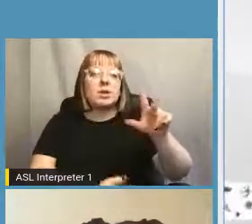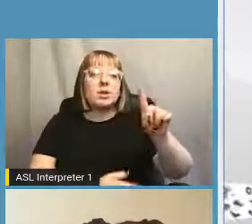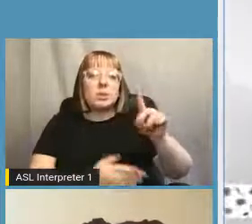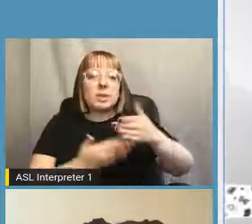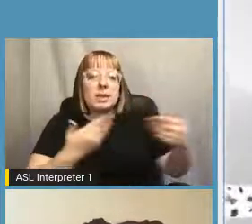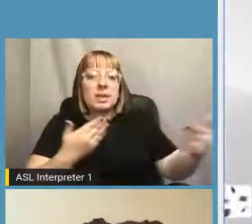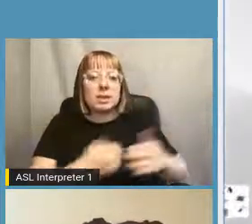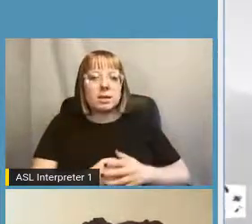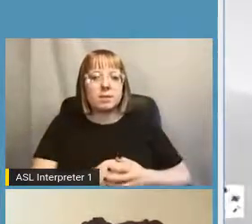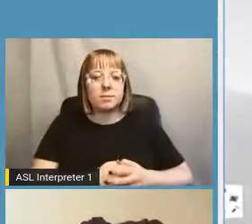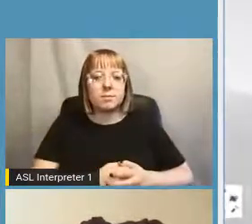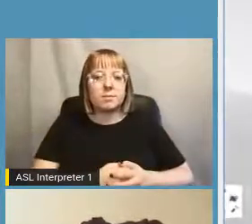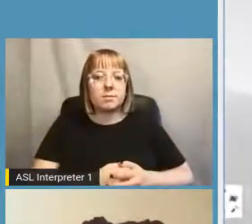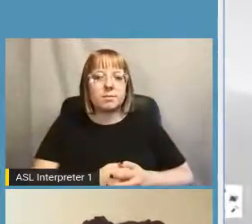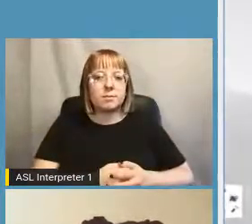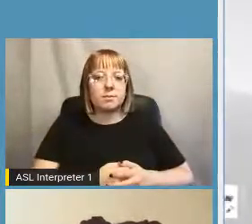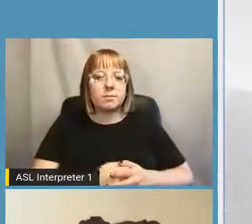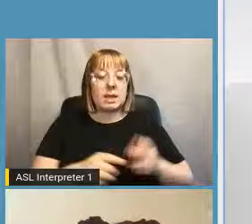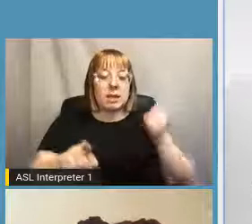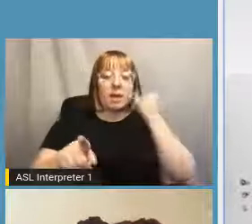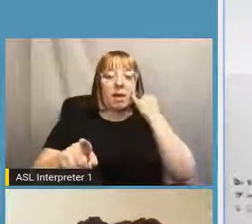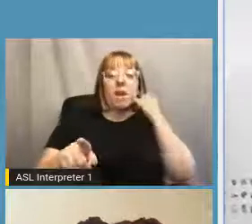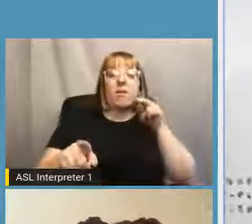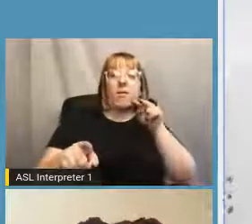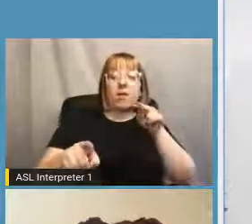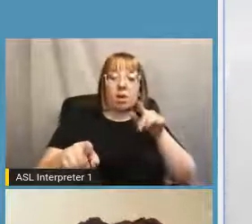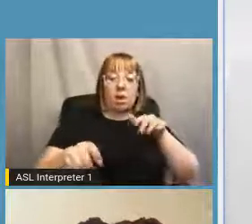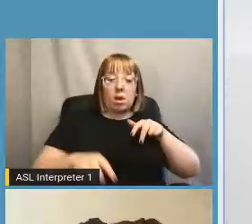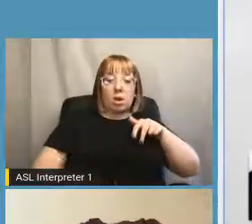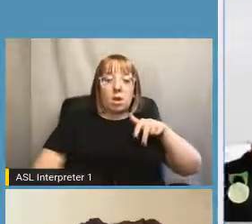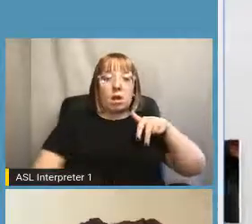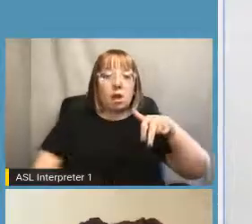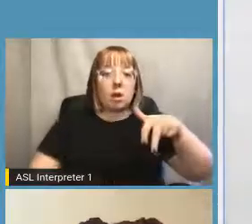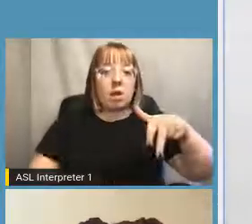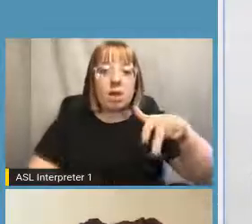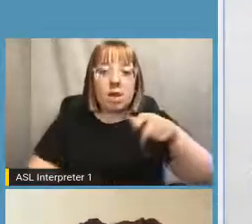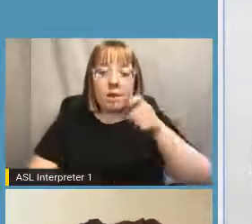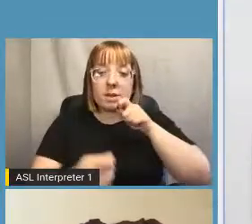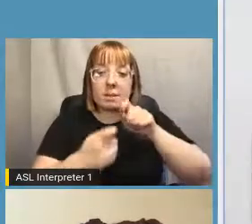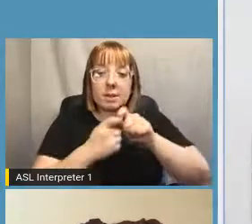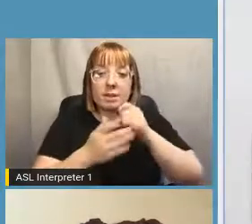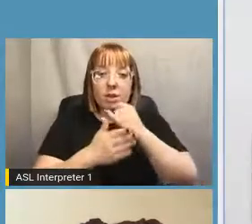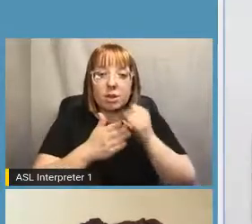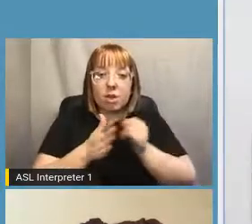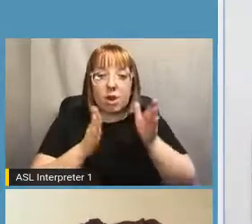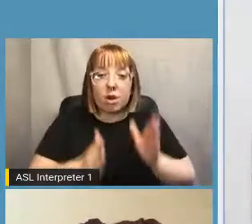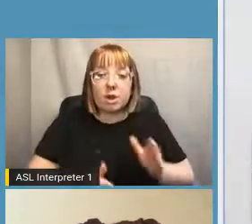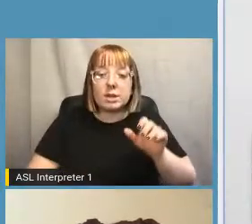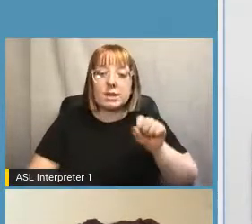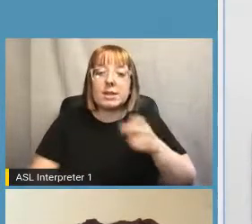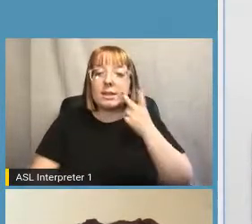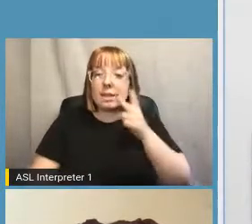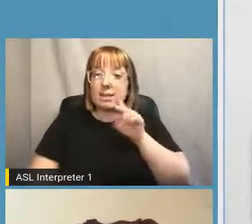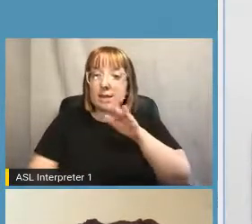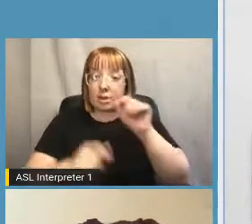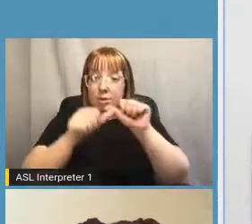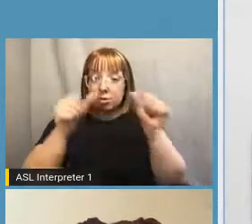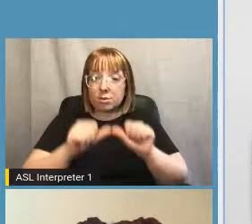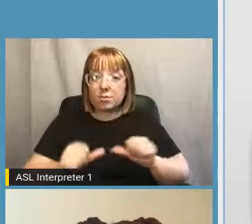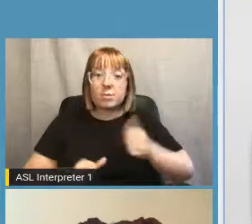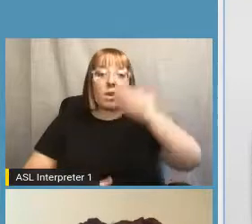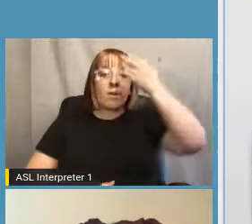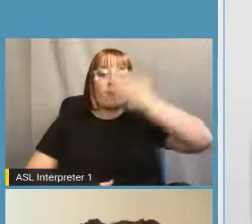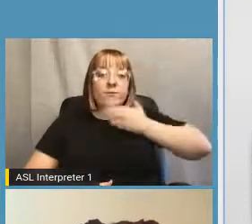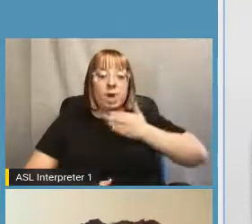So if I go forward here for this particular artist, you can see that there are sculptures in front of some